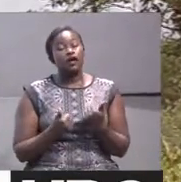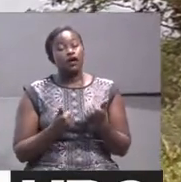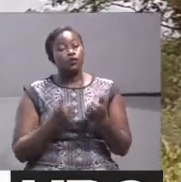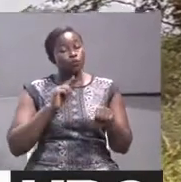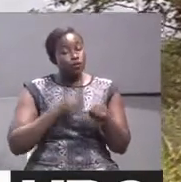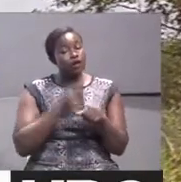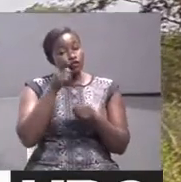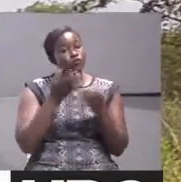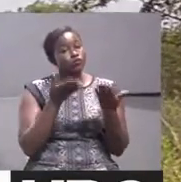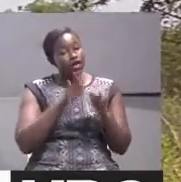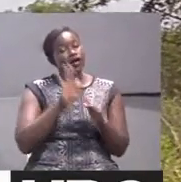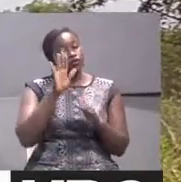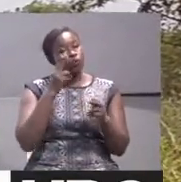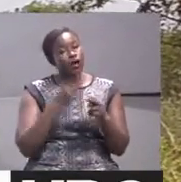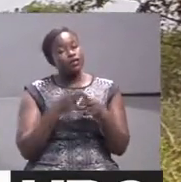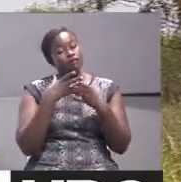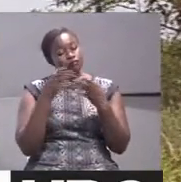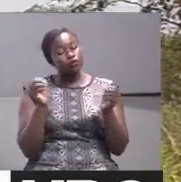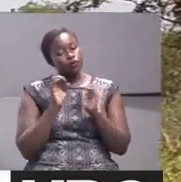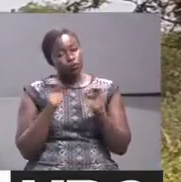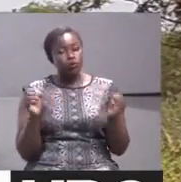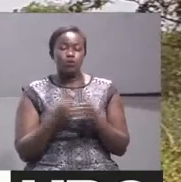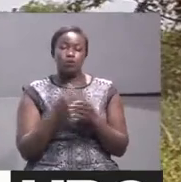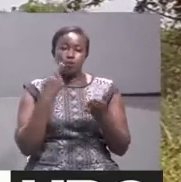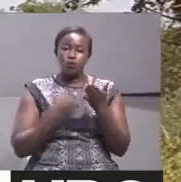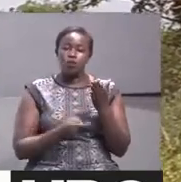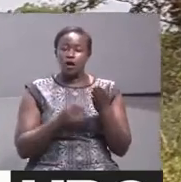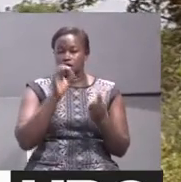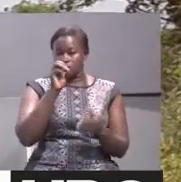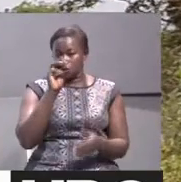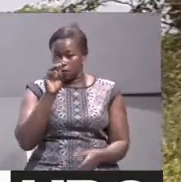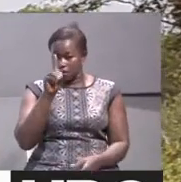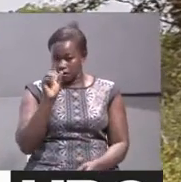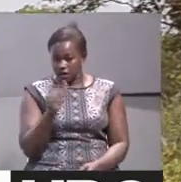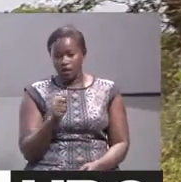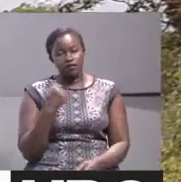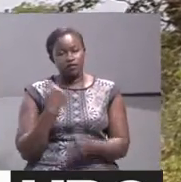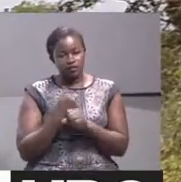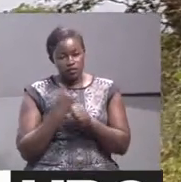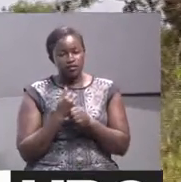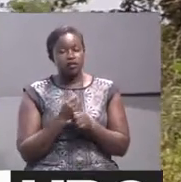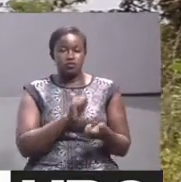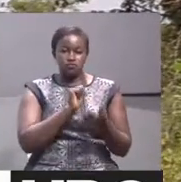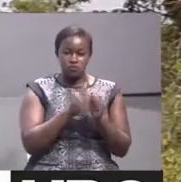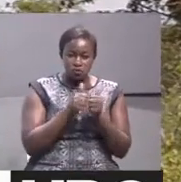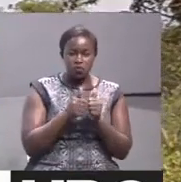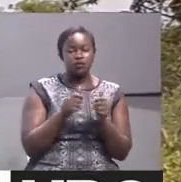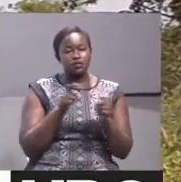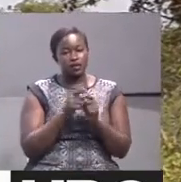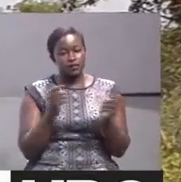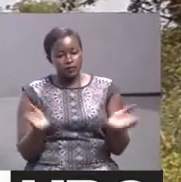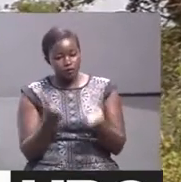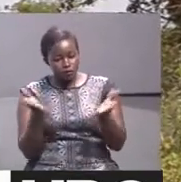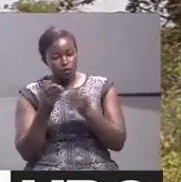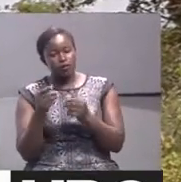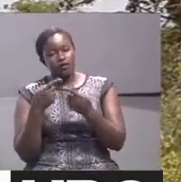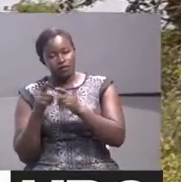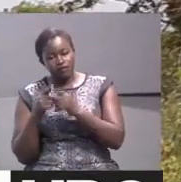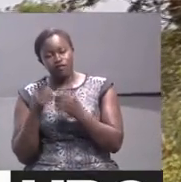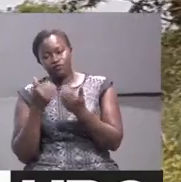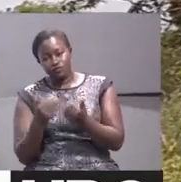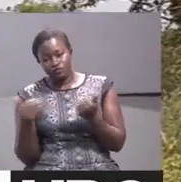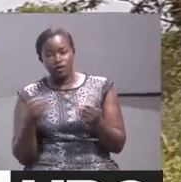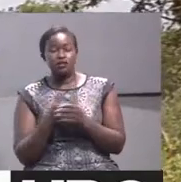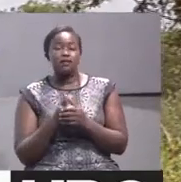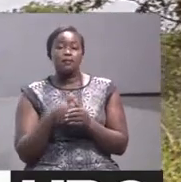disappear. What Papa used to do in athletics, raising different children, especially